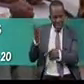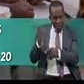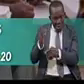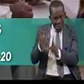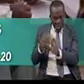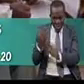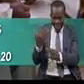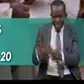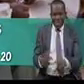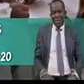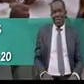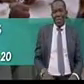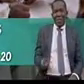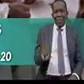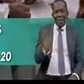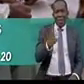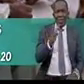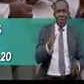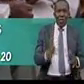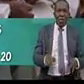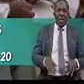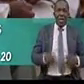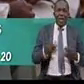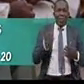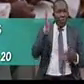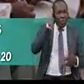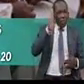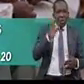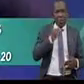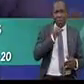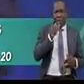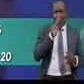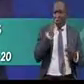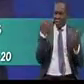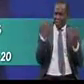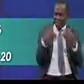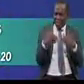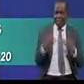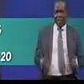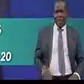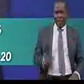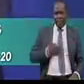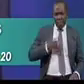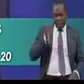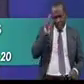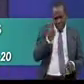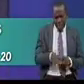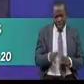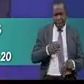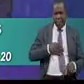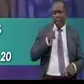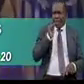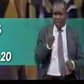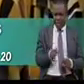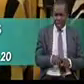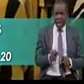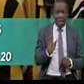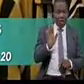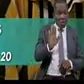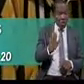will not be limited. Yeah. My brother, my sister, your ministry will not be